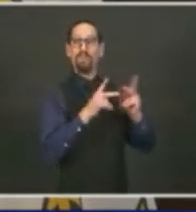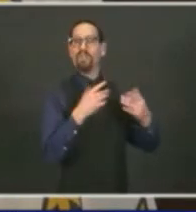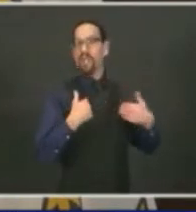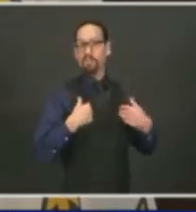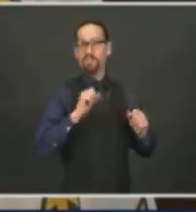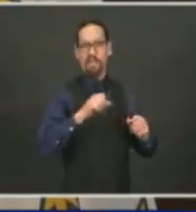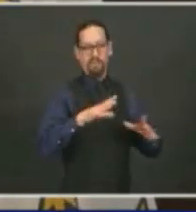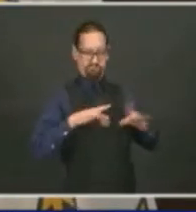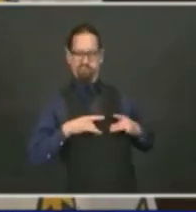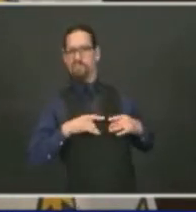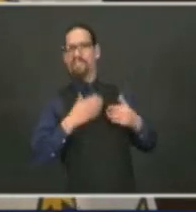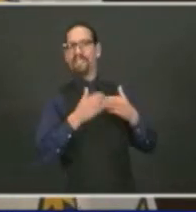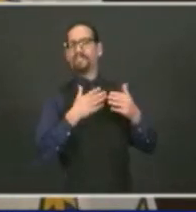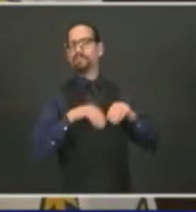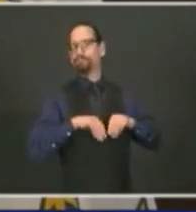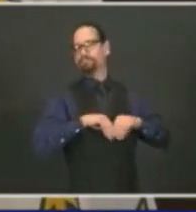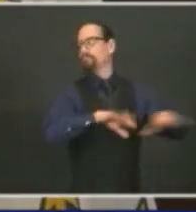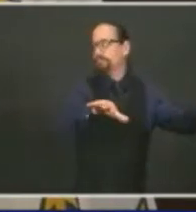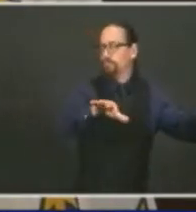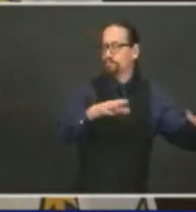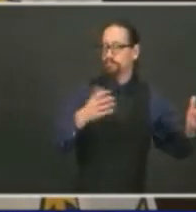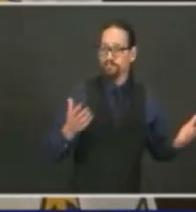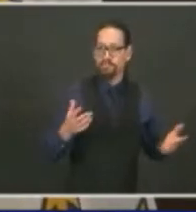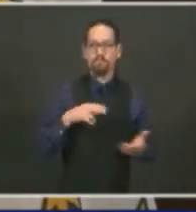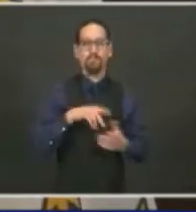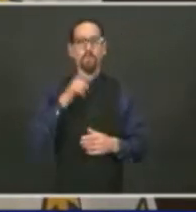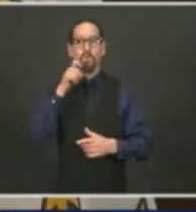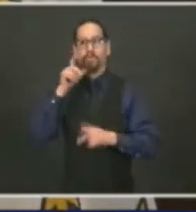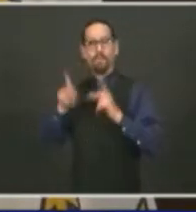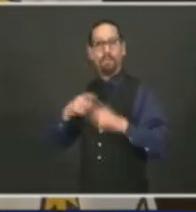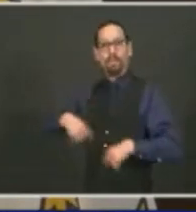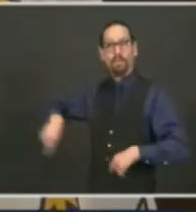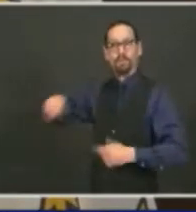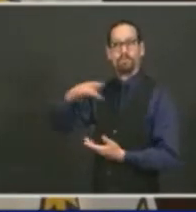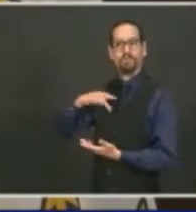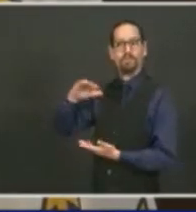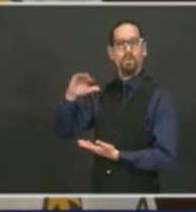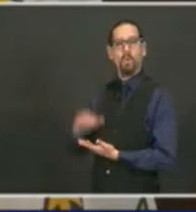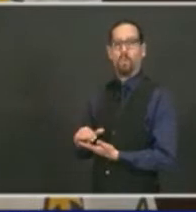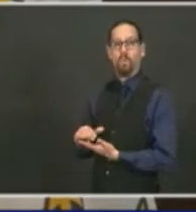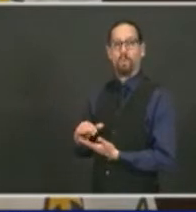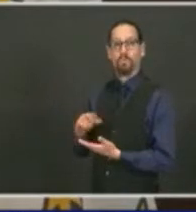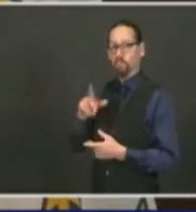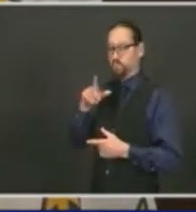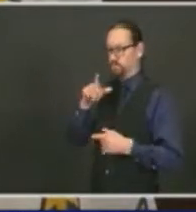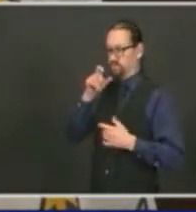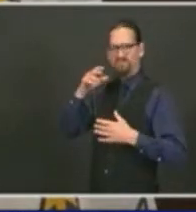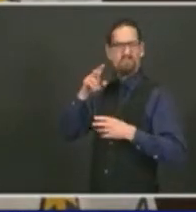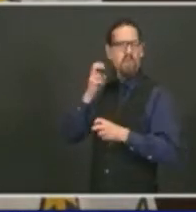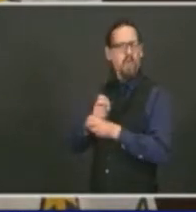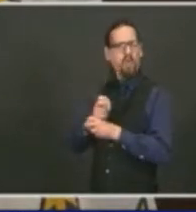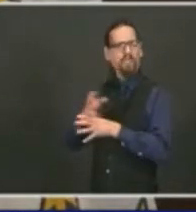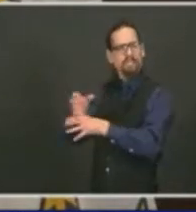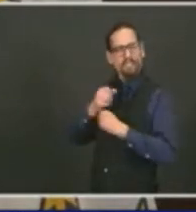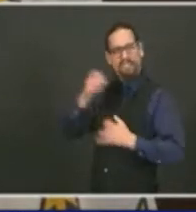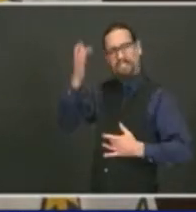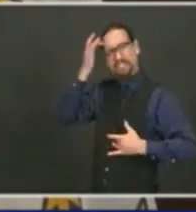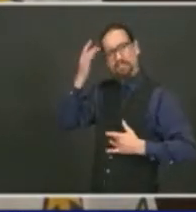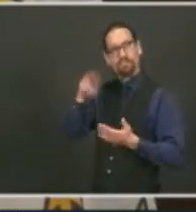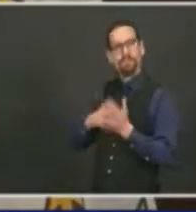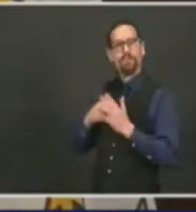to our testing and validation task force, and they all agree with this approach and think it's reasonable, and it's a great way to get testing out there.